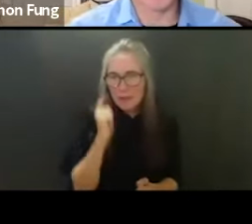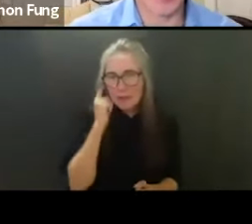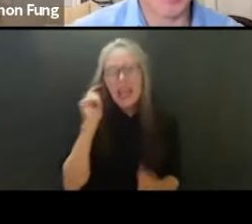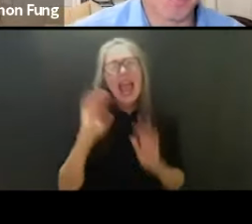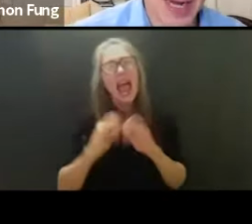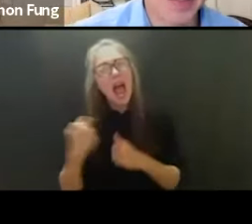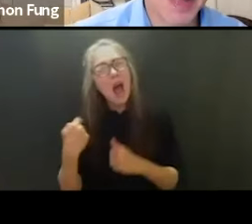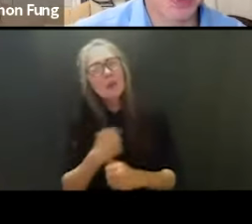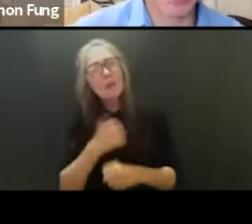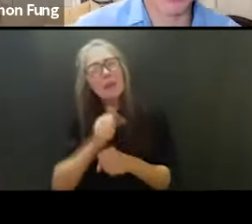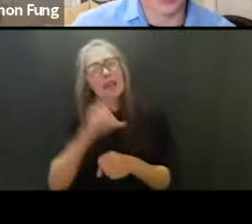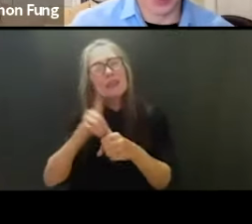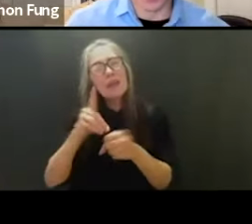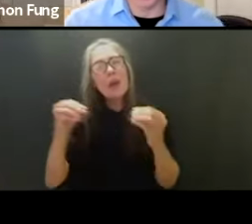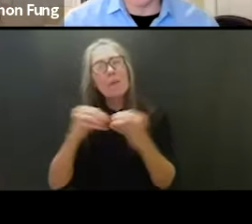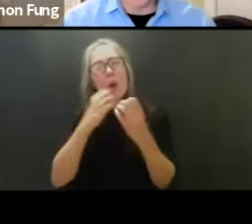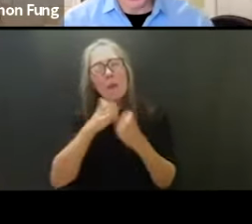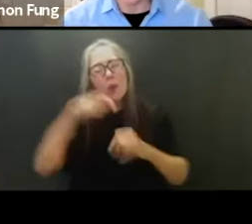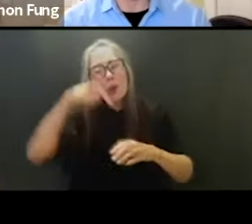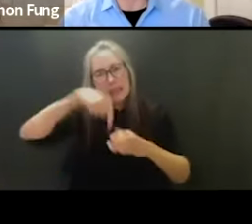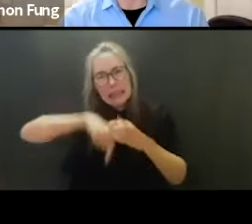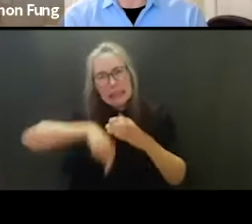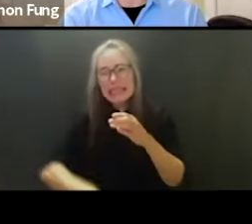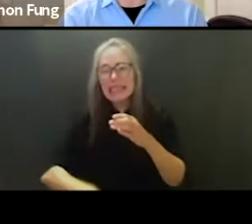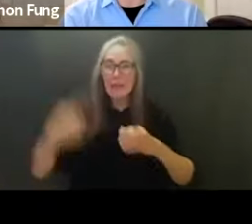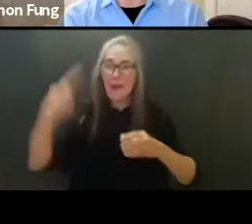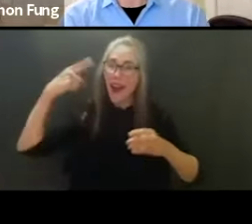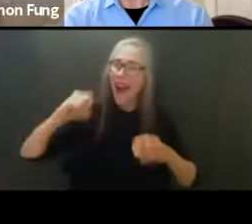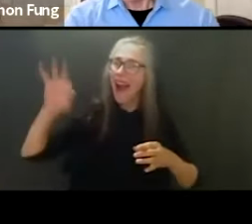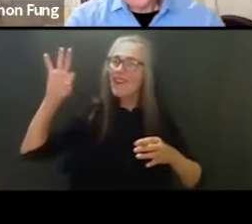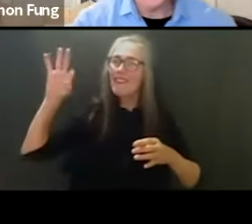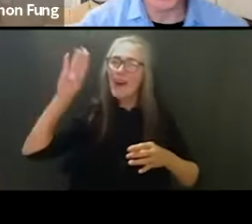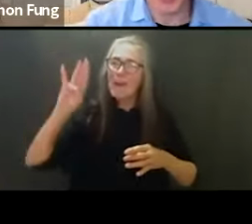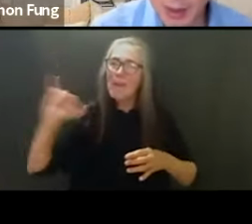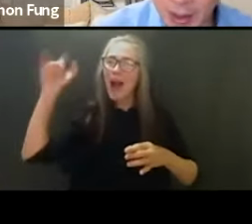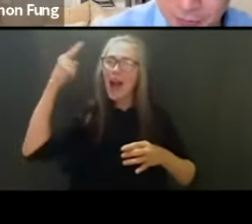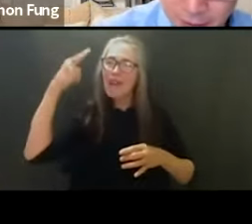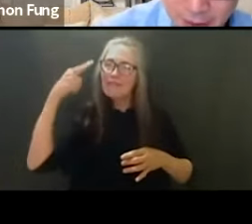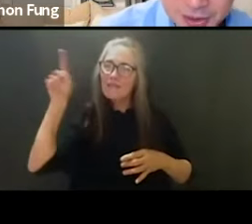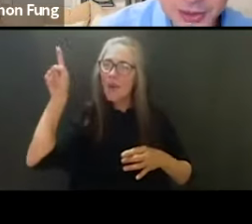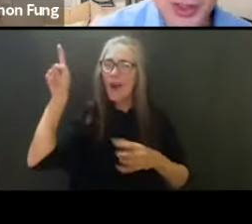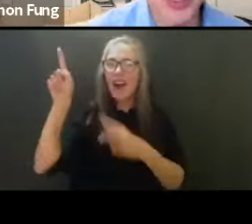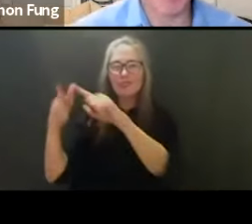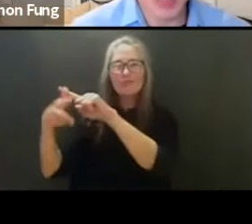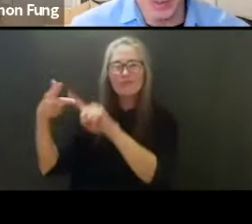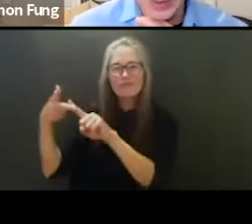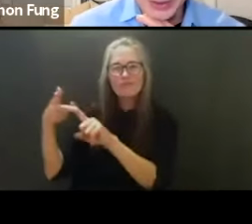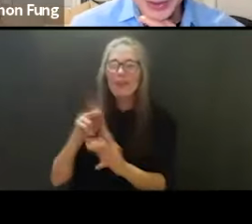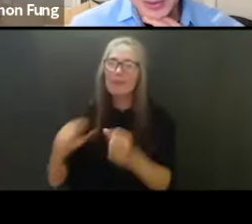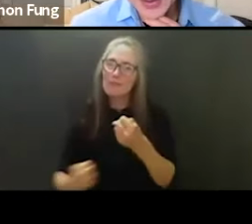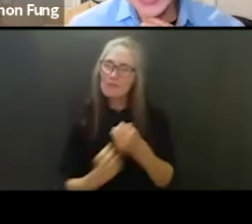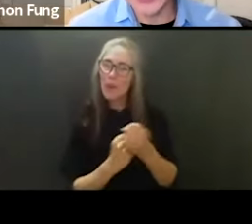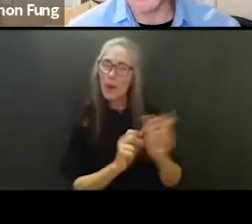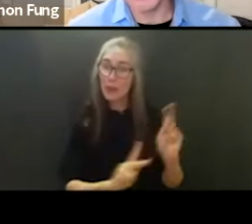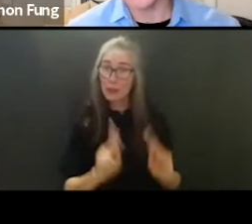government by the people and for the people? How do we deepen democracy? And I want to offer just three priorities